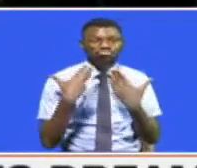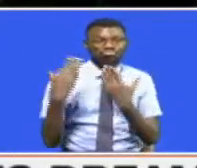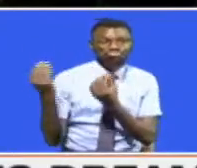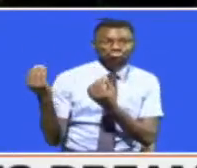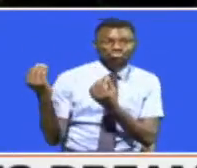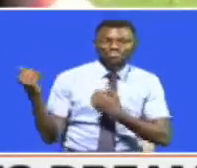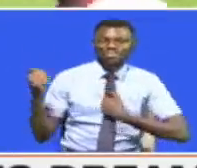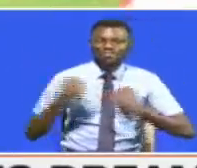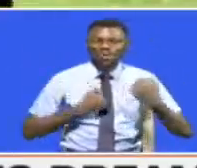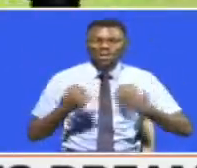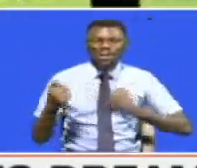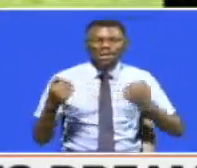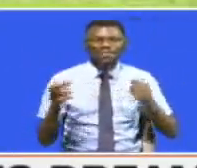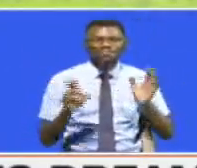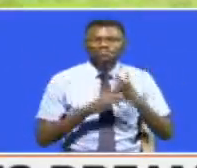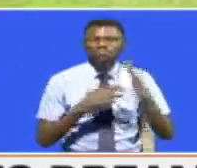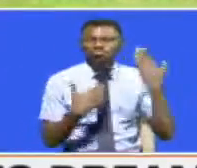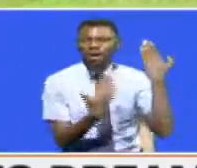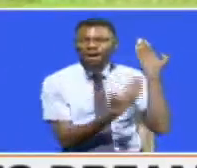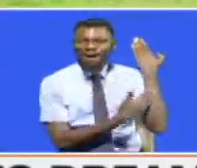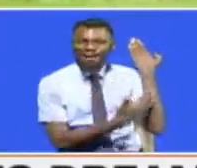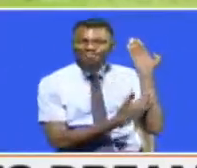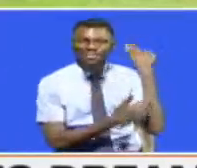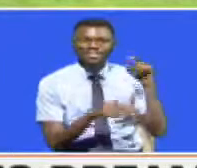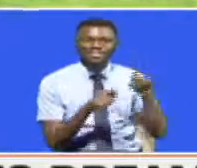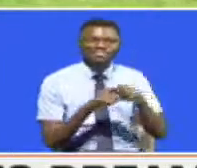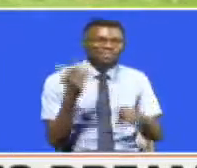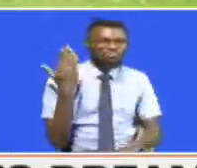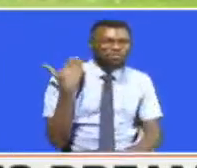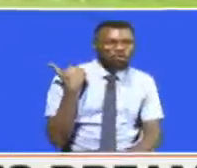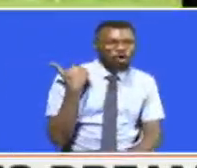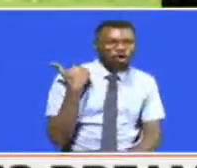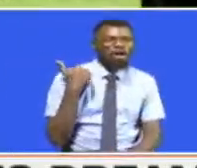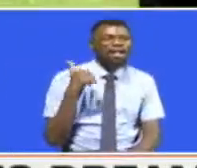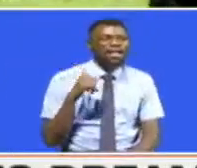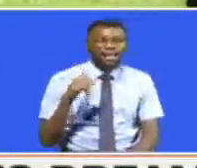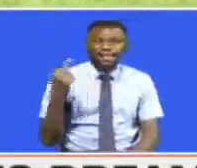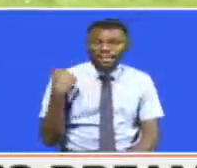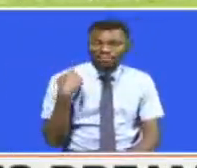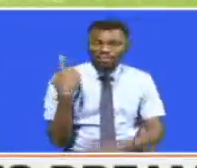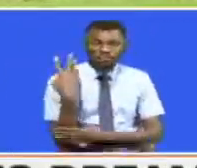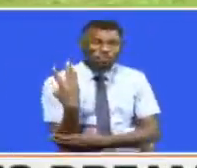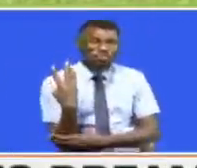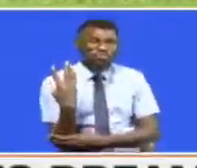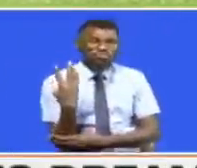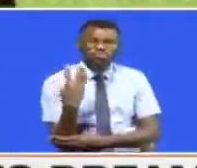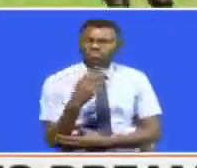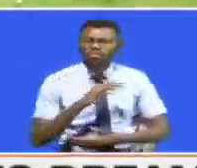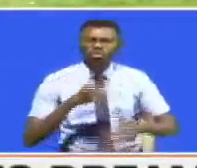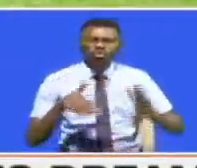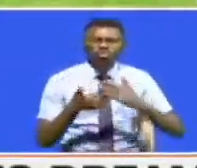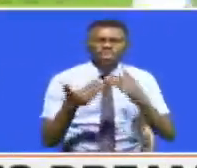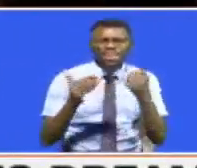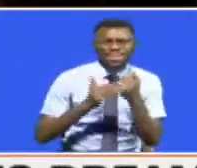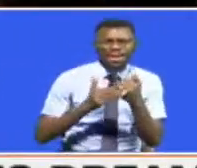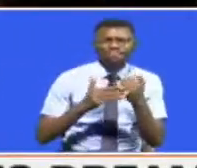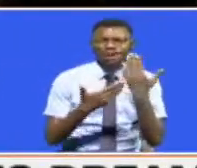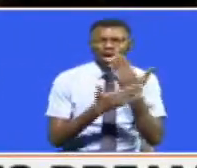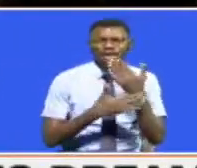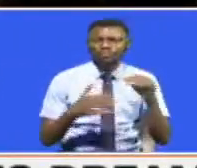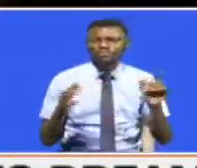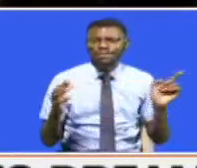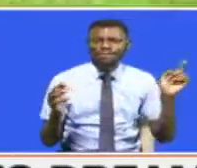represent the country, and we were able to do well. We managed to be number 4 out of 9 countries that